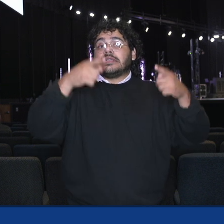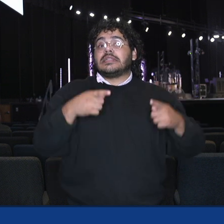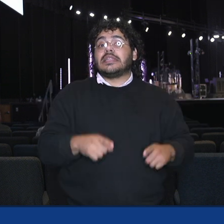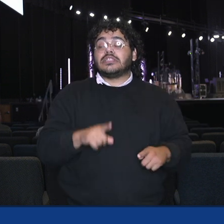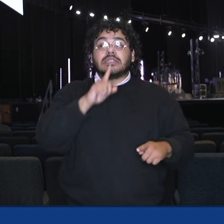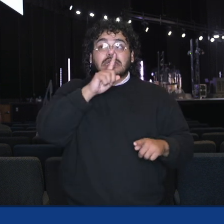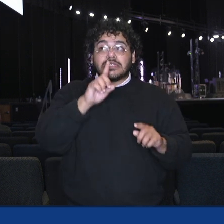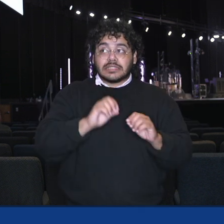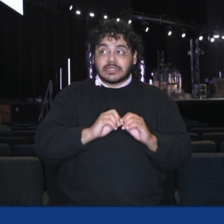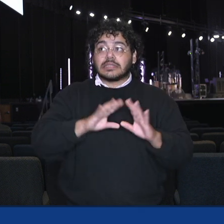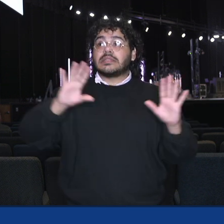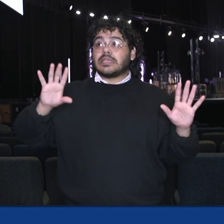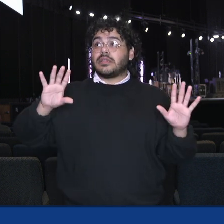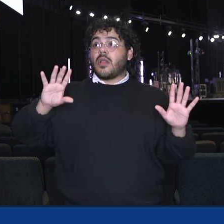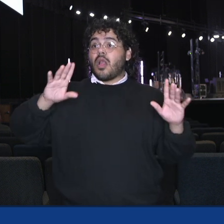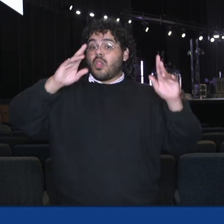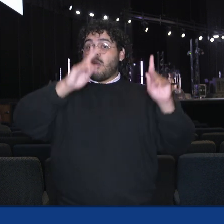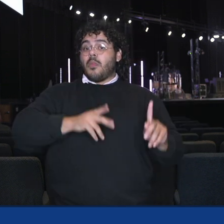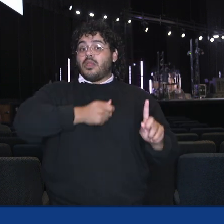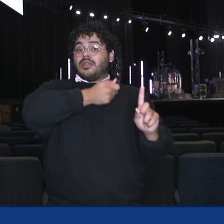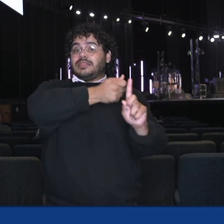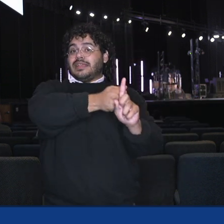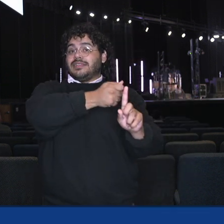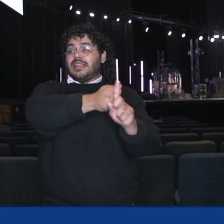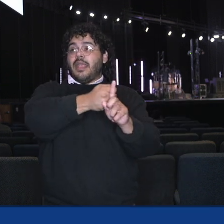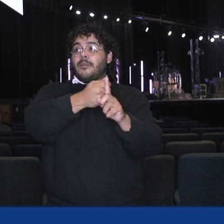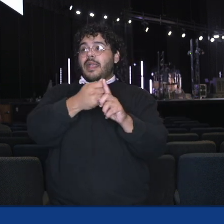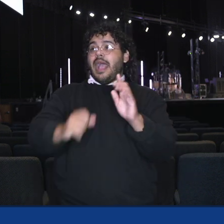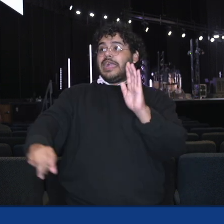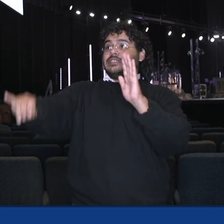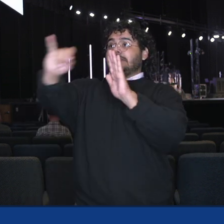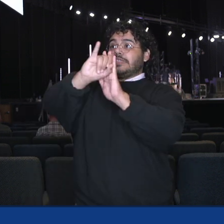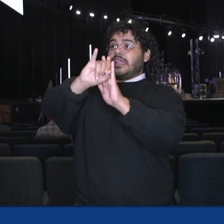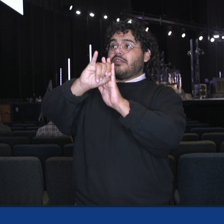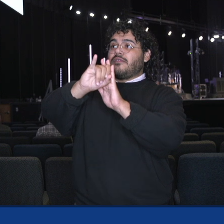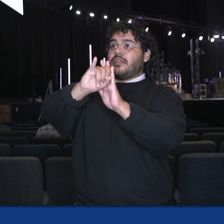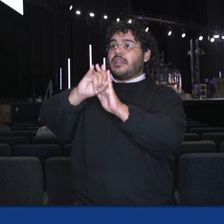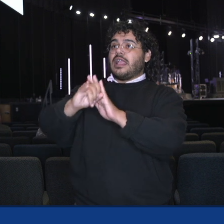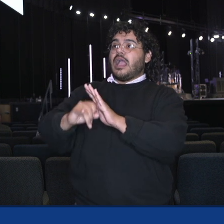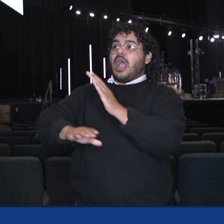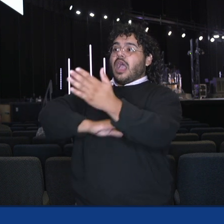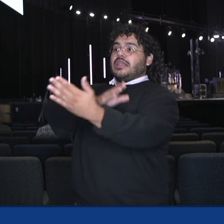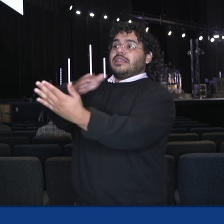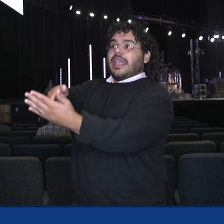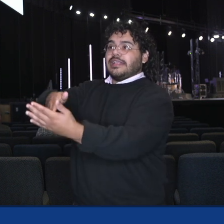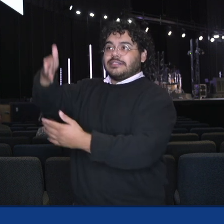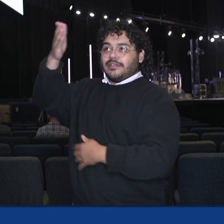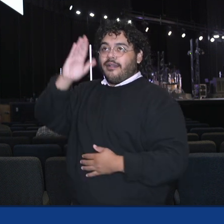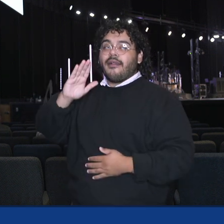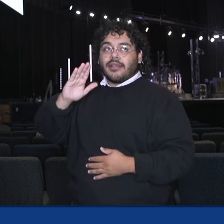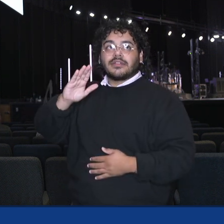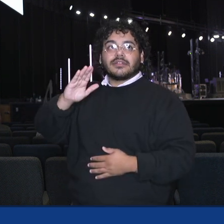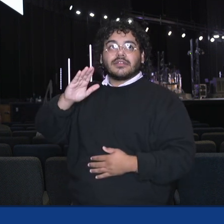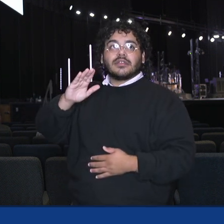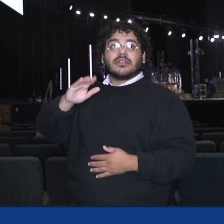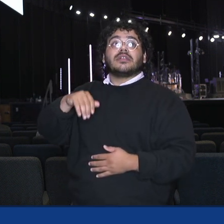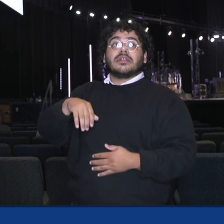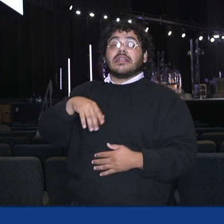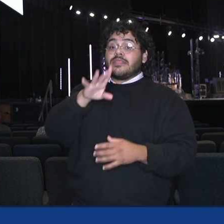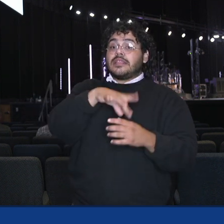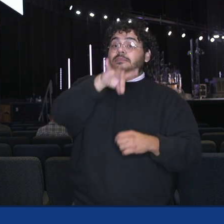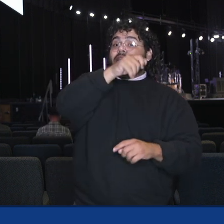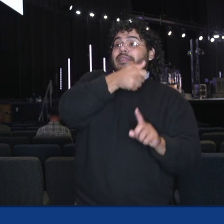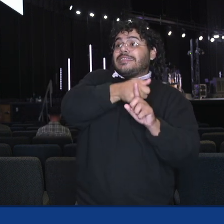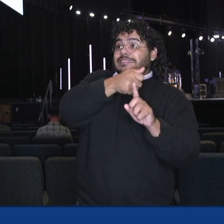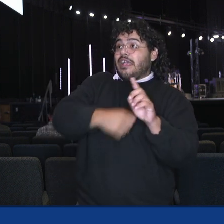This person identified themselves as clearly an adversarial and oppositional spirit to Jesus